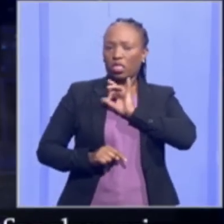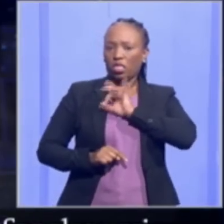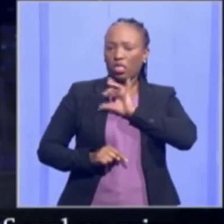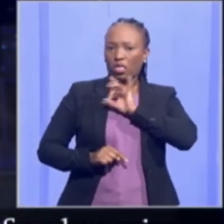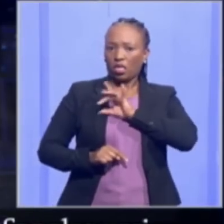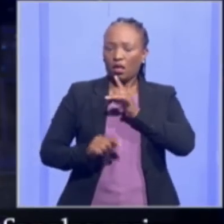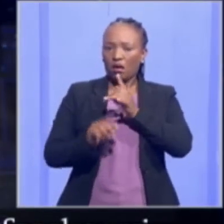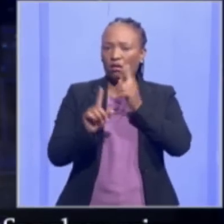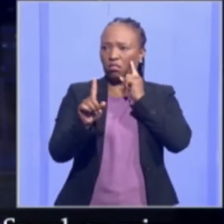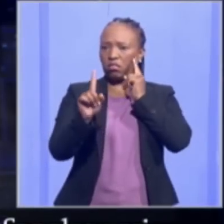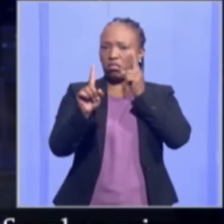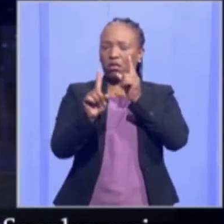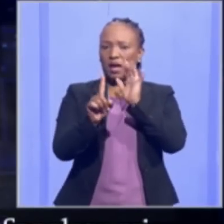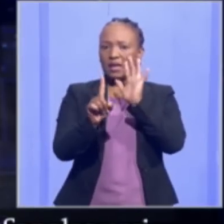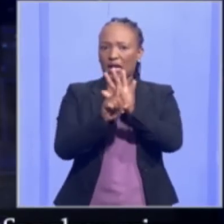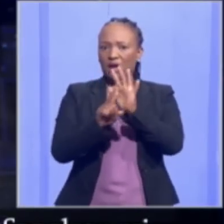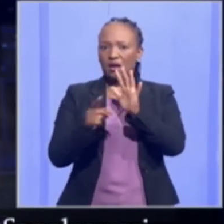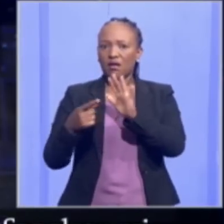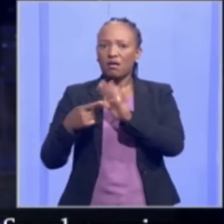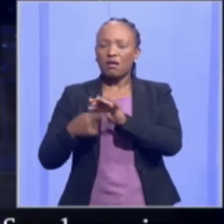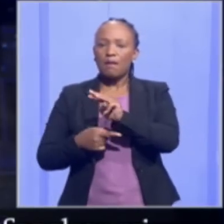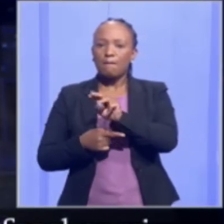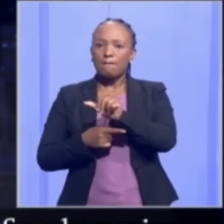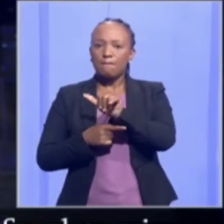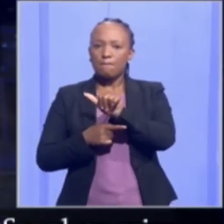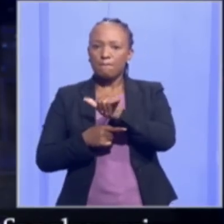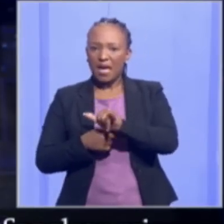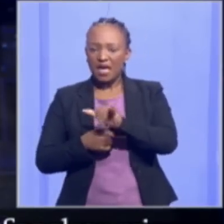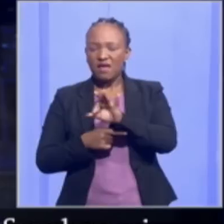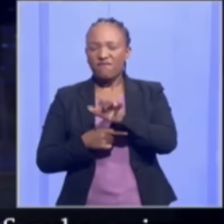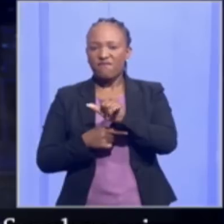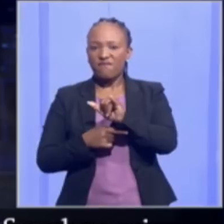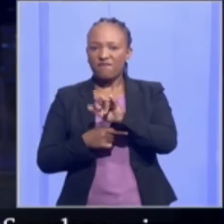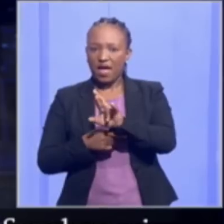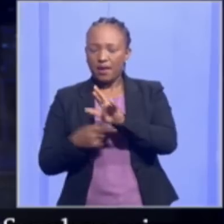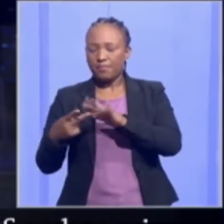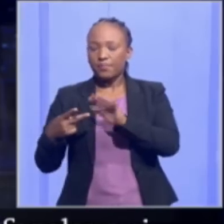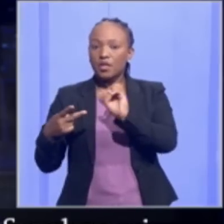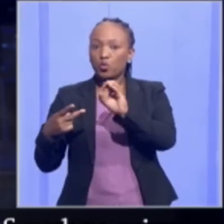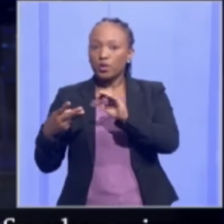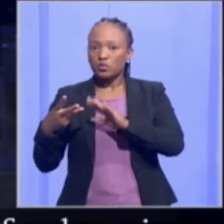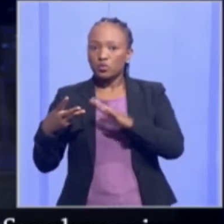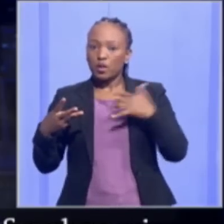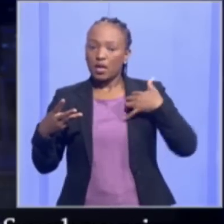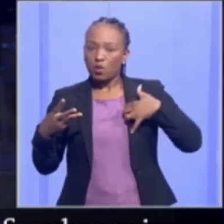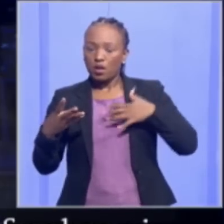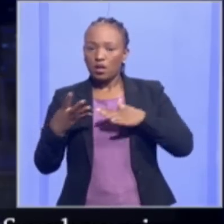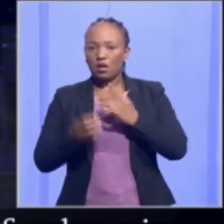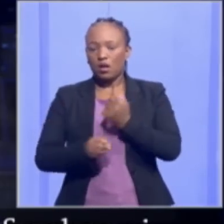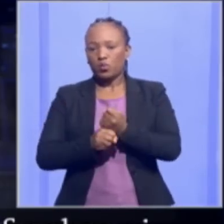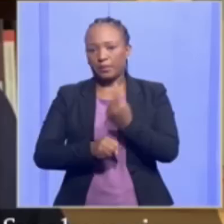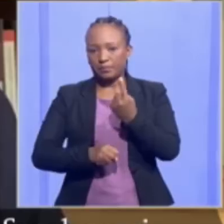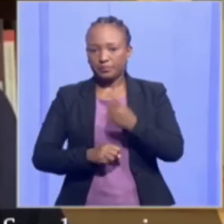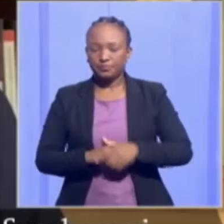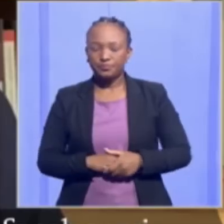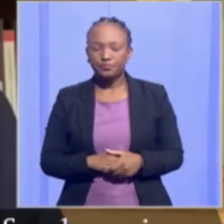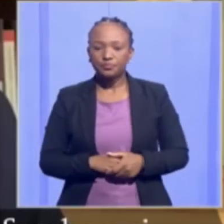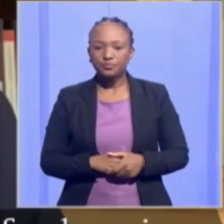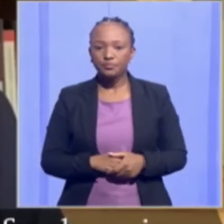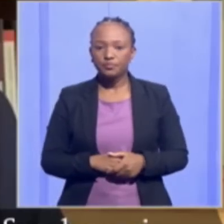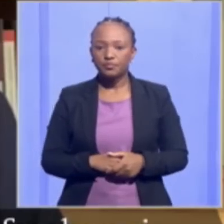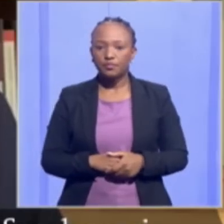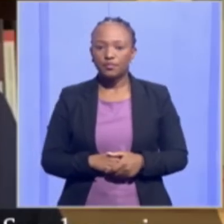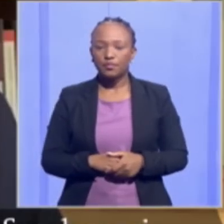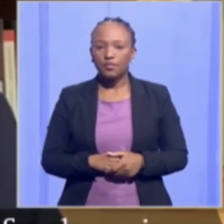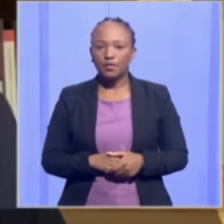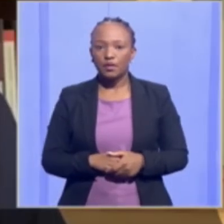dibakeng tsa tse kang Mayfair, Soweto le Ekurhuleni, Gauteng. South Africa